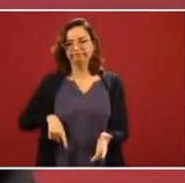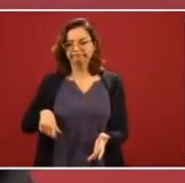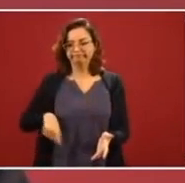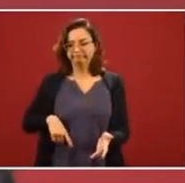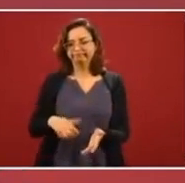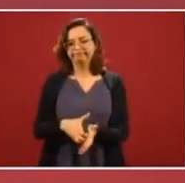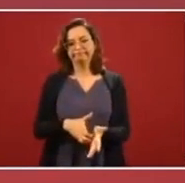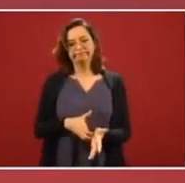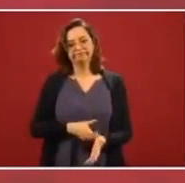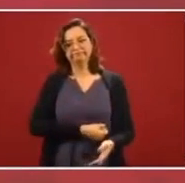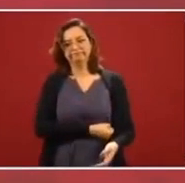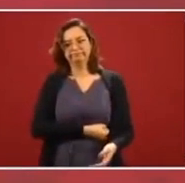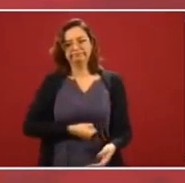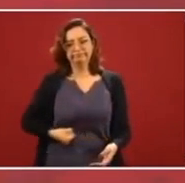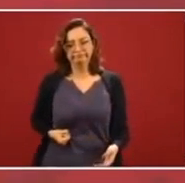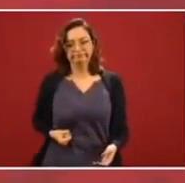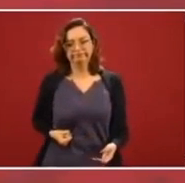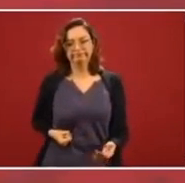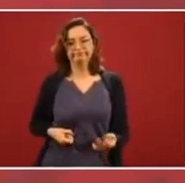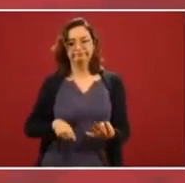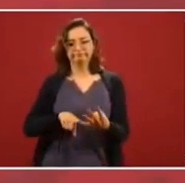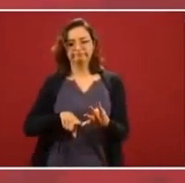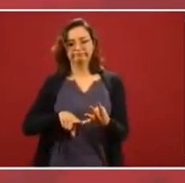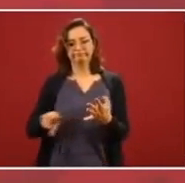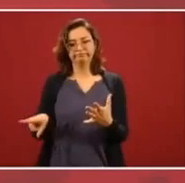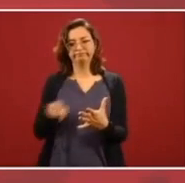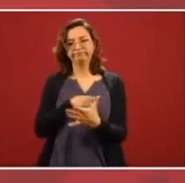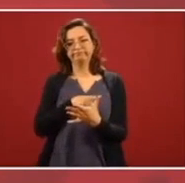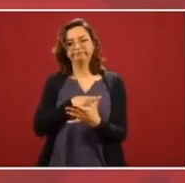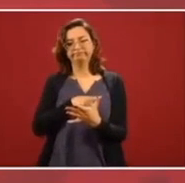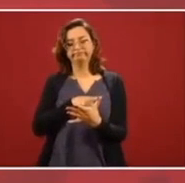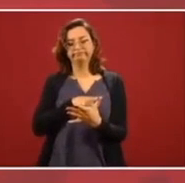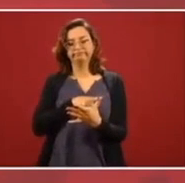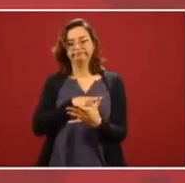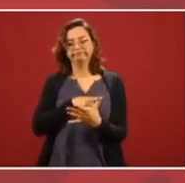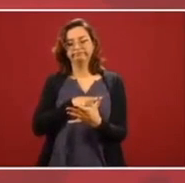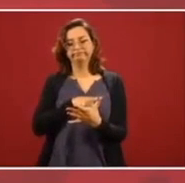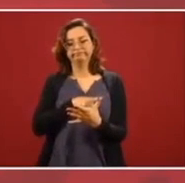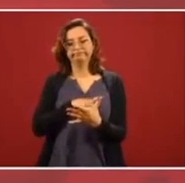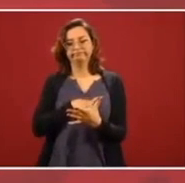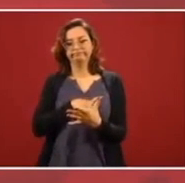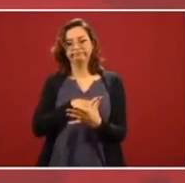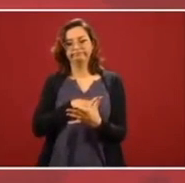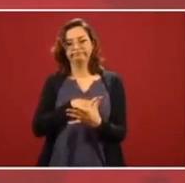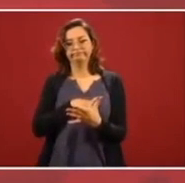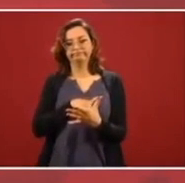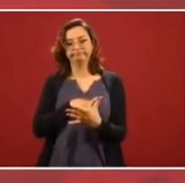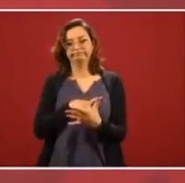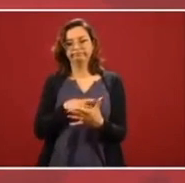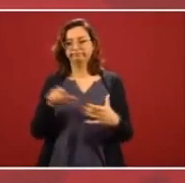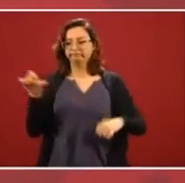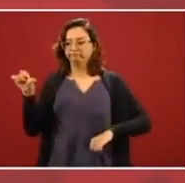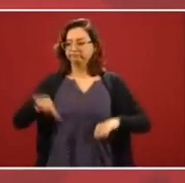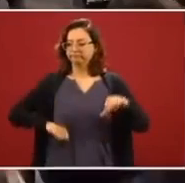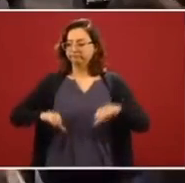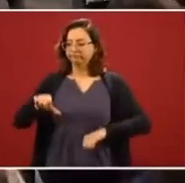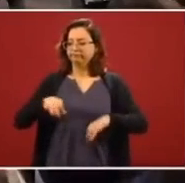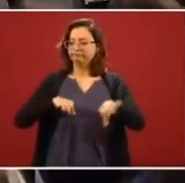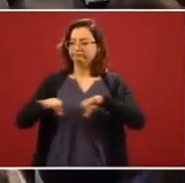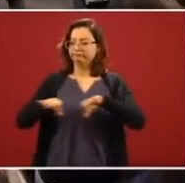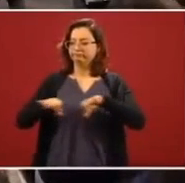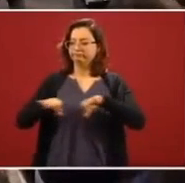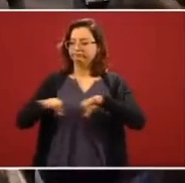Republican. Ya sabemos We already know que tenemos que impulsar actividades productivas y crear